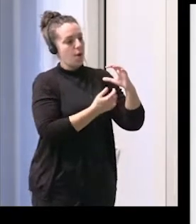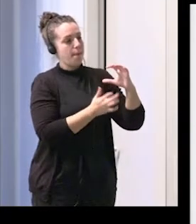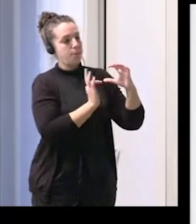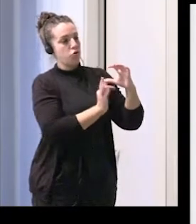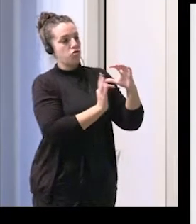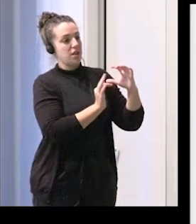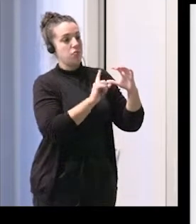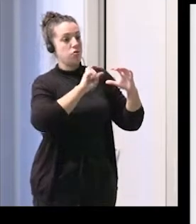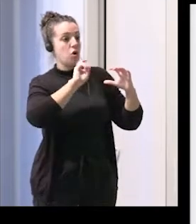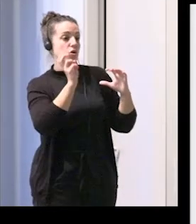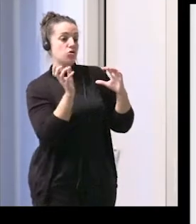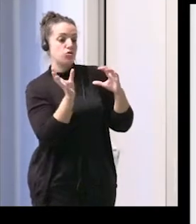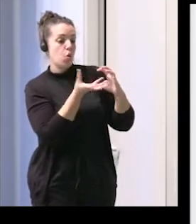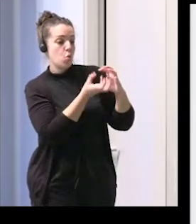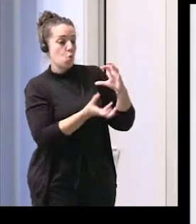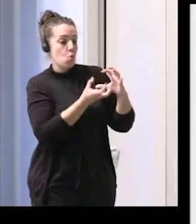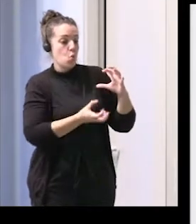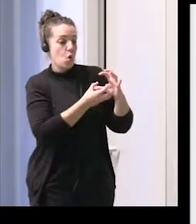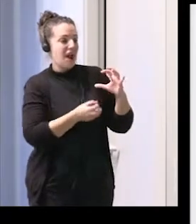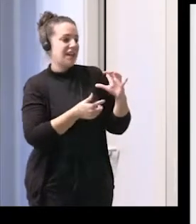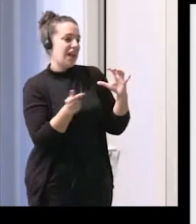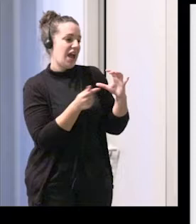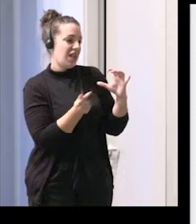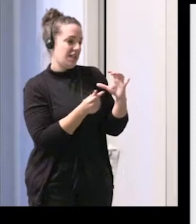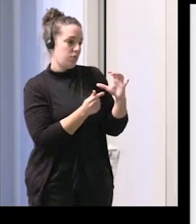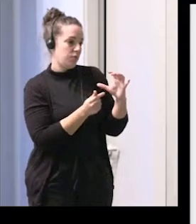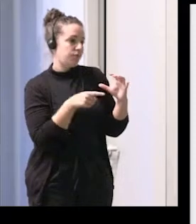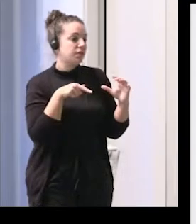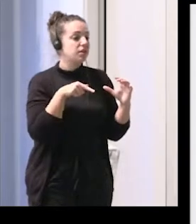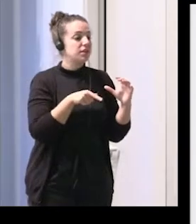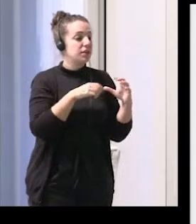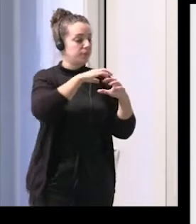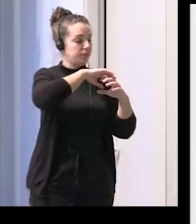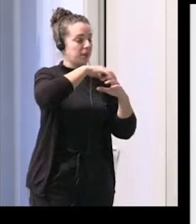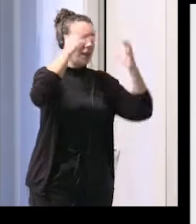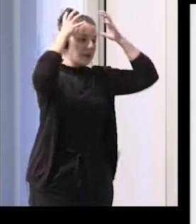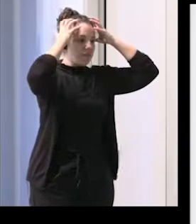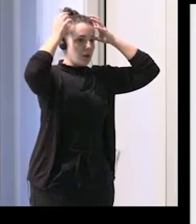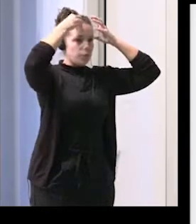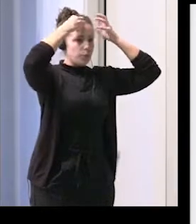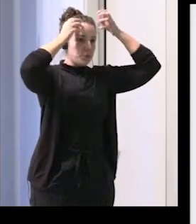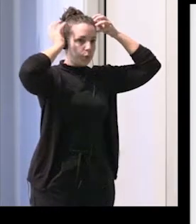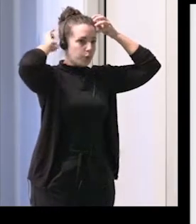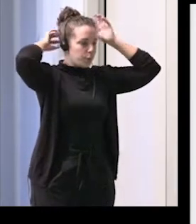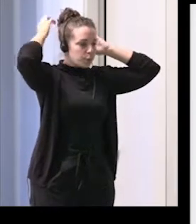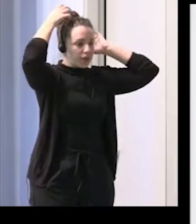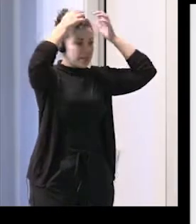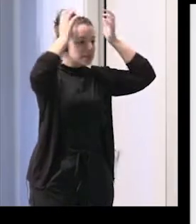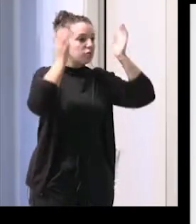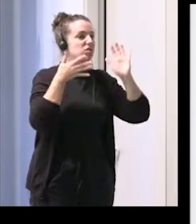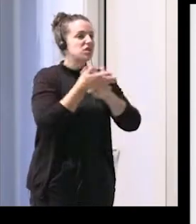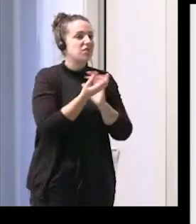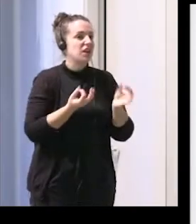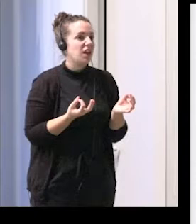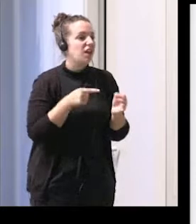of them are picking up a negative amplitude. And this distribution over the head is what we use to then try